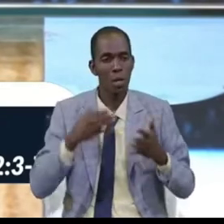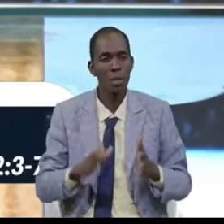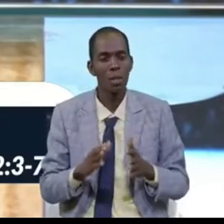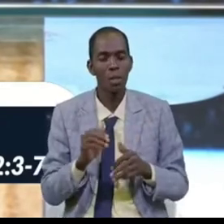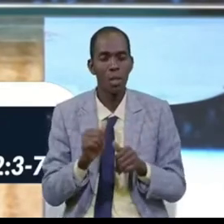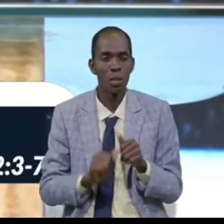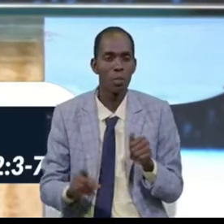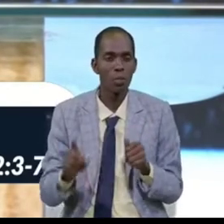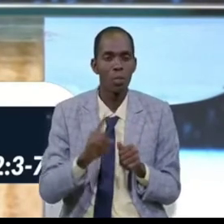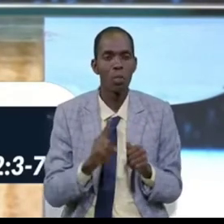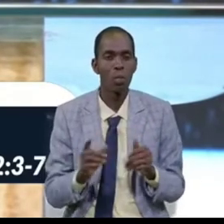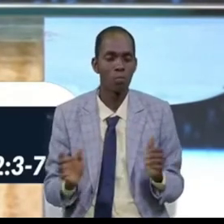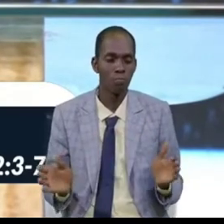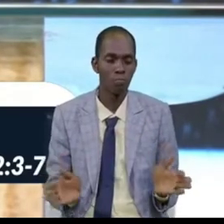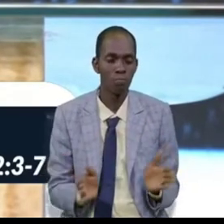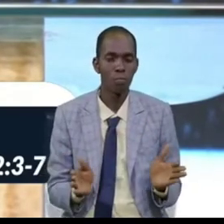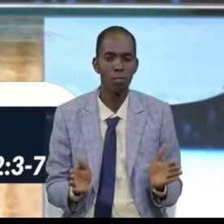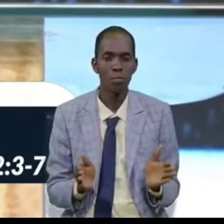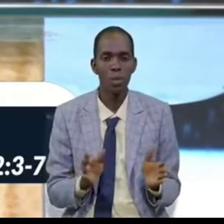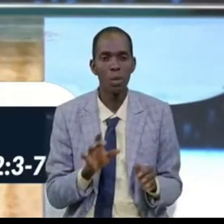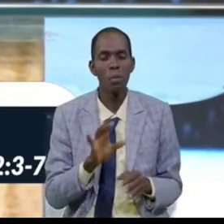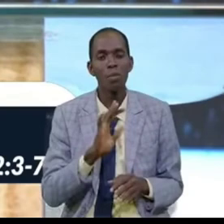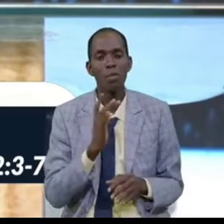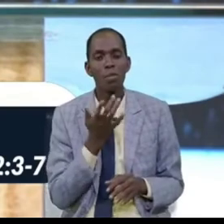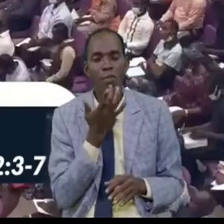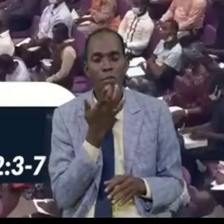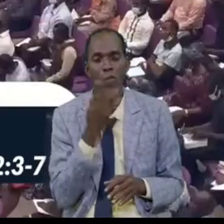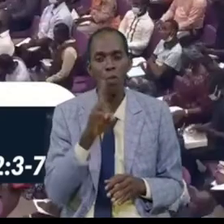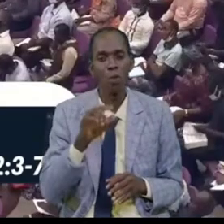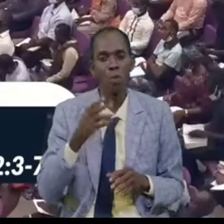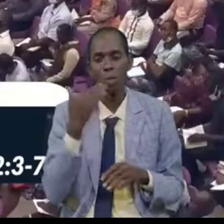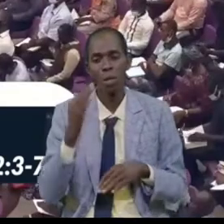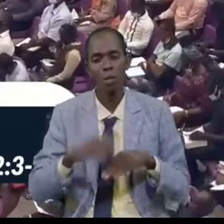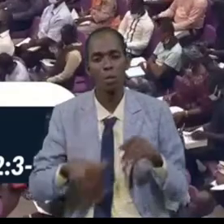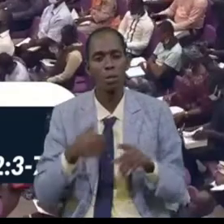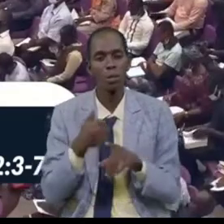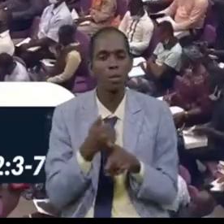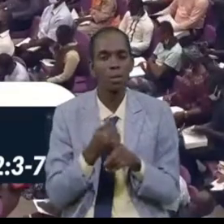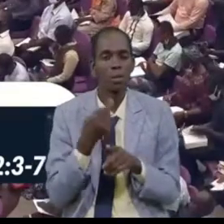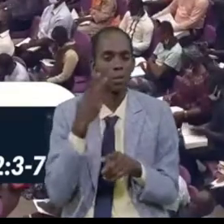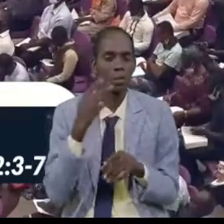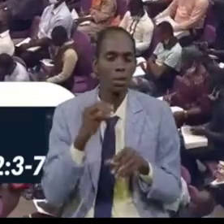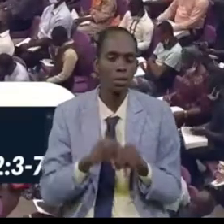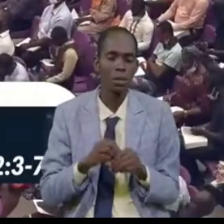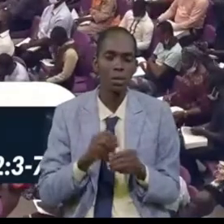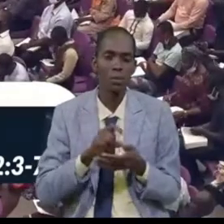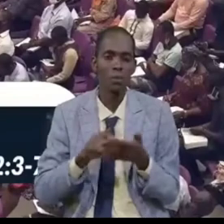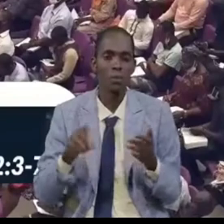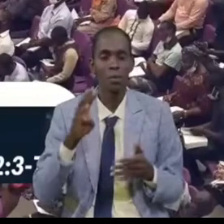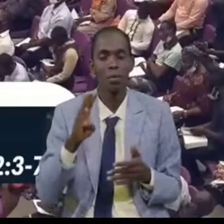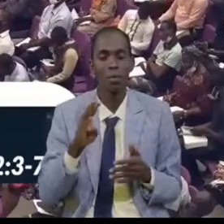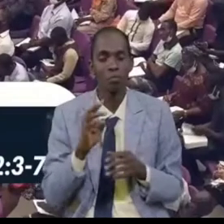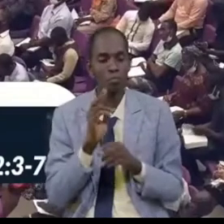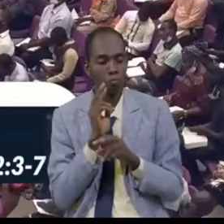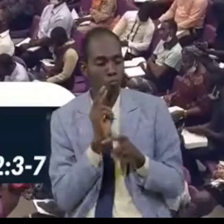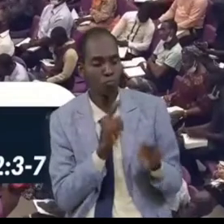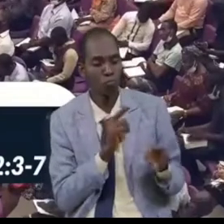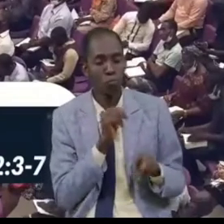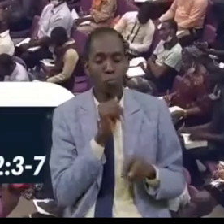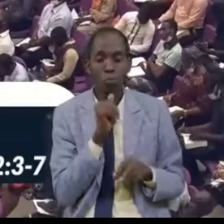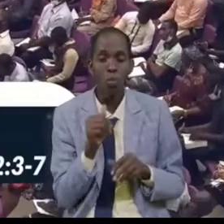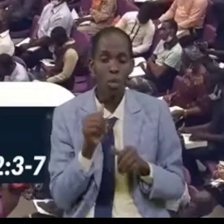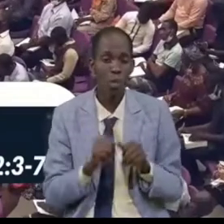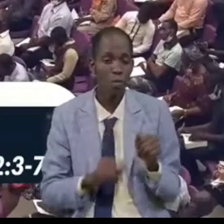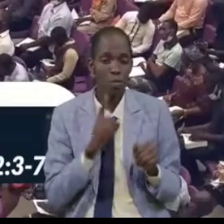esteem other better than themselves. Look at verse 4. In verse 4, look not every